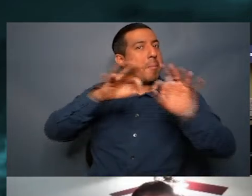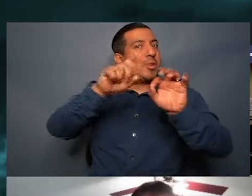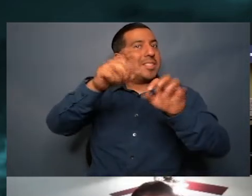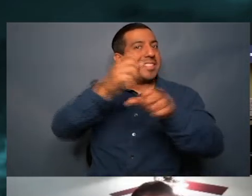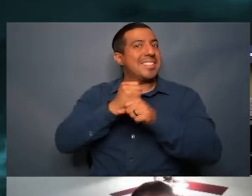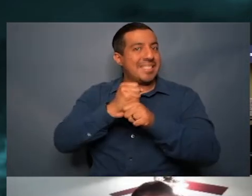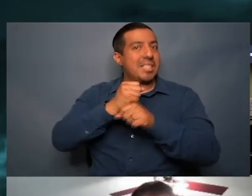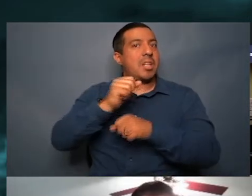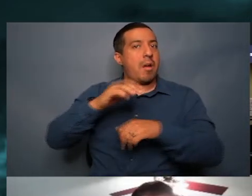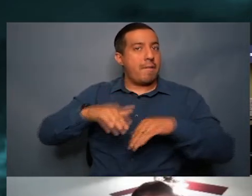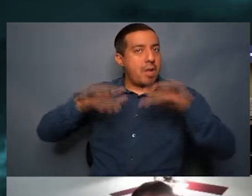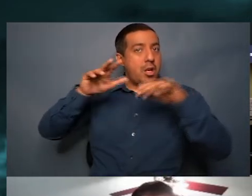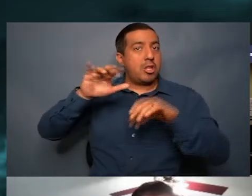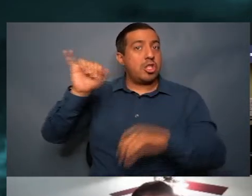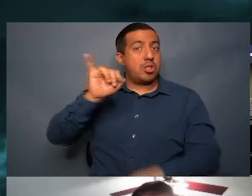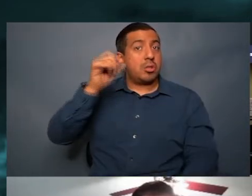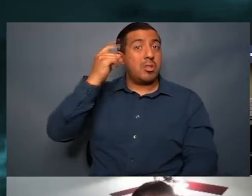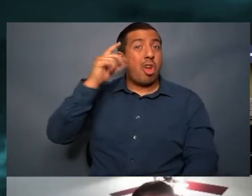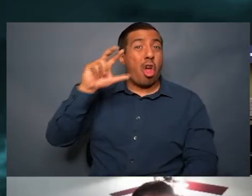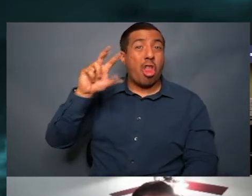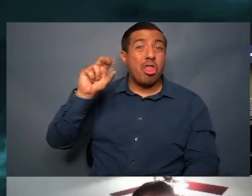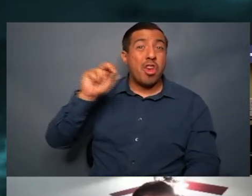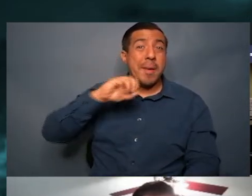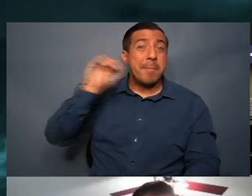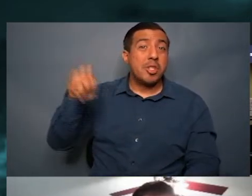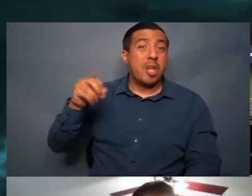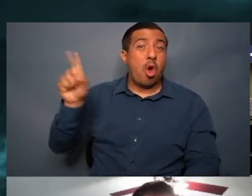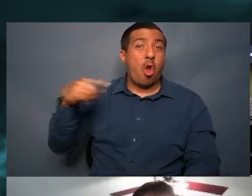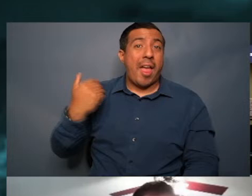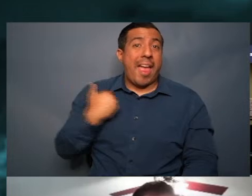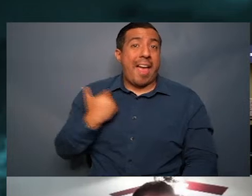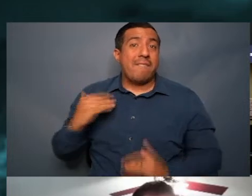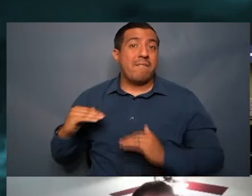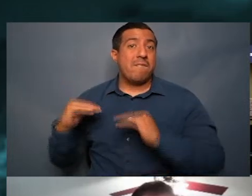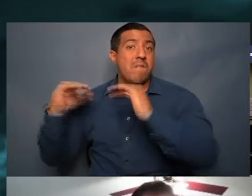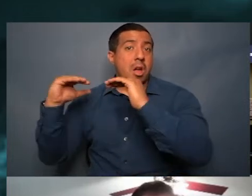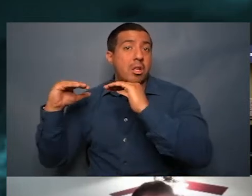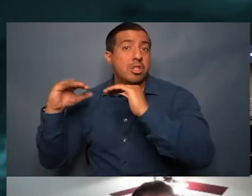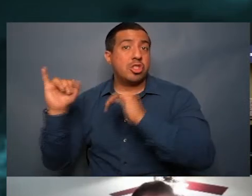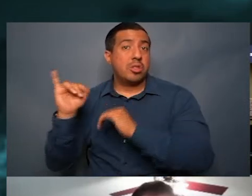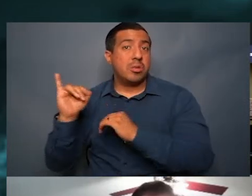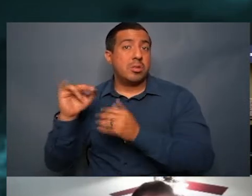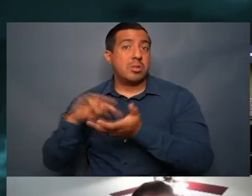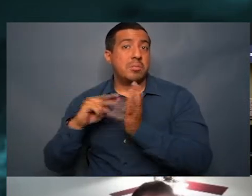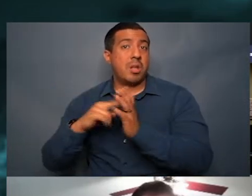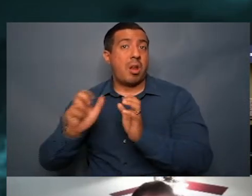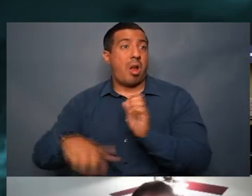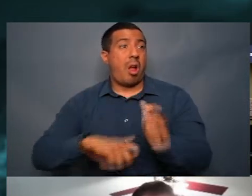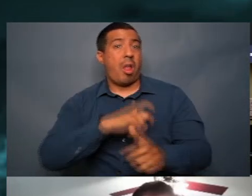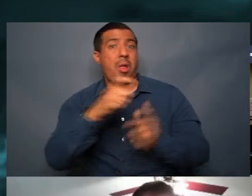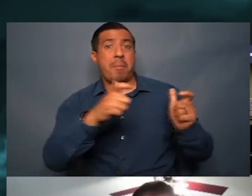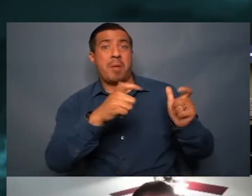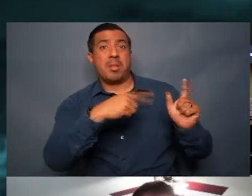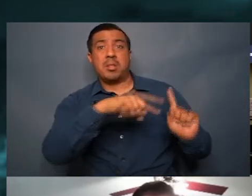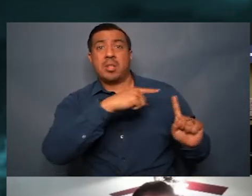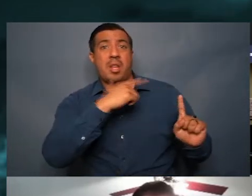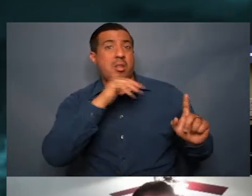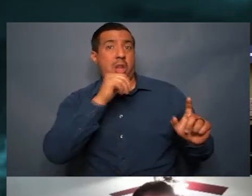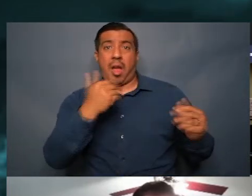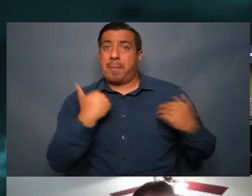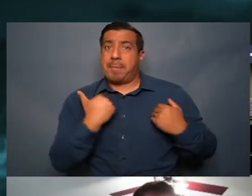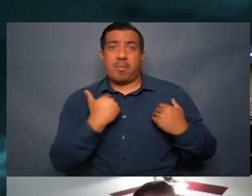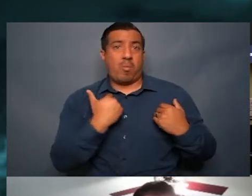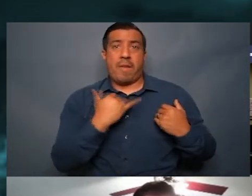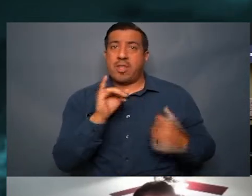about 30% of the residents in Harris County have flood insurance. So that leaves a large portion of our population not